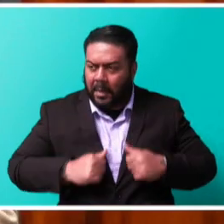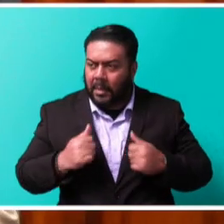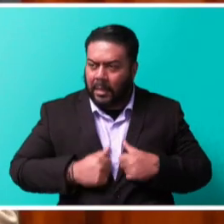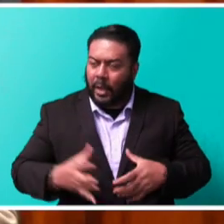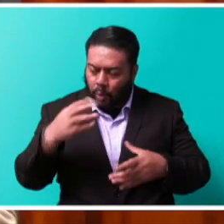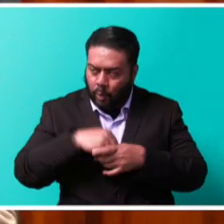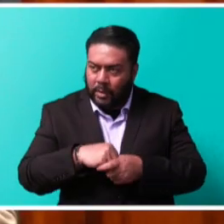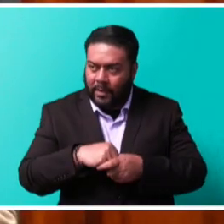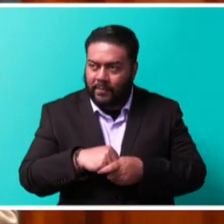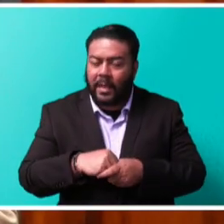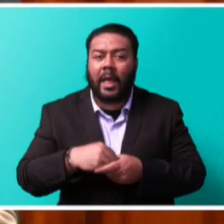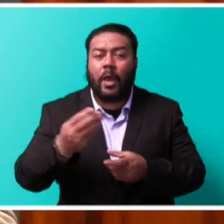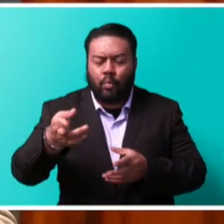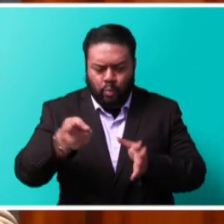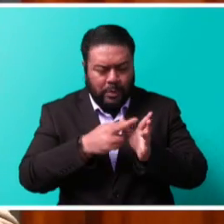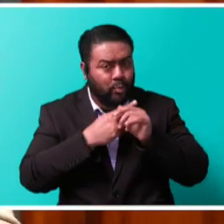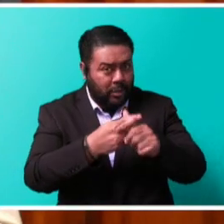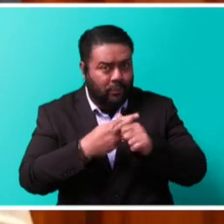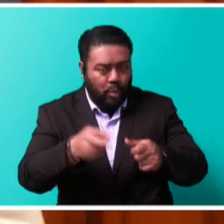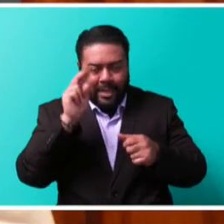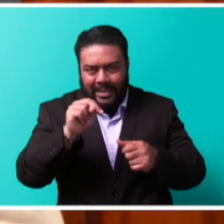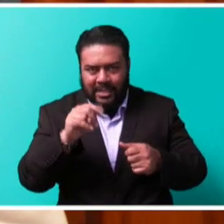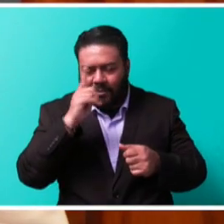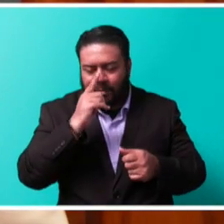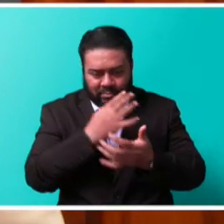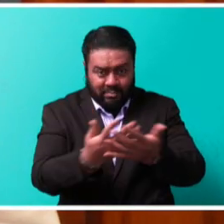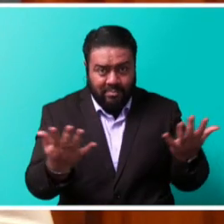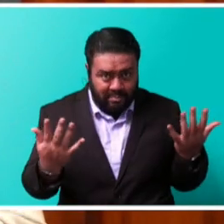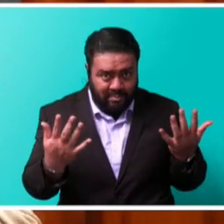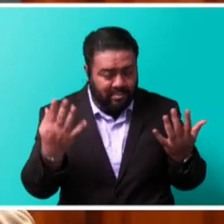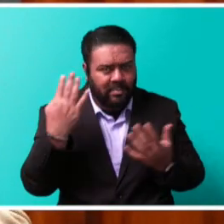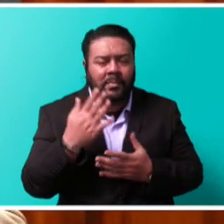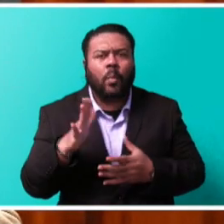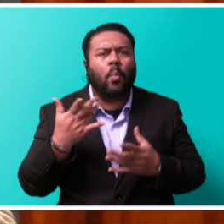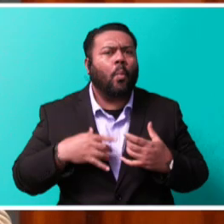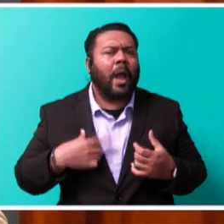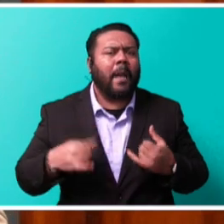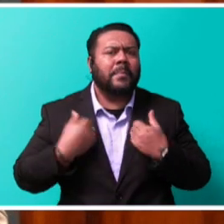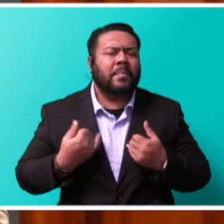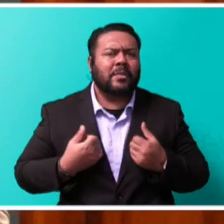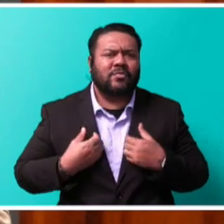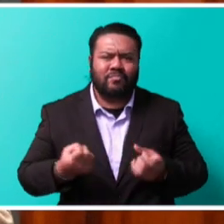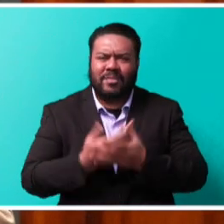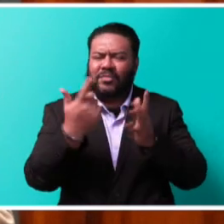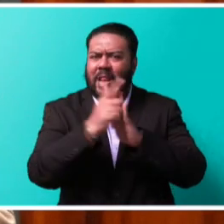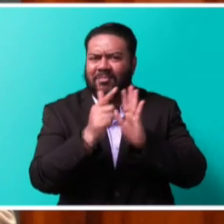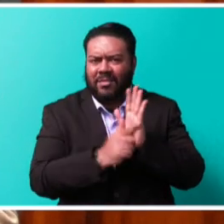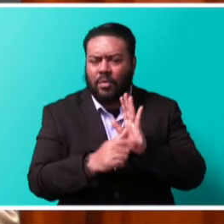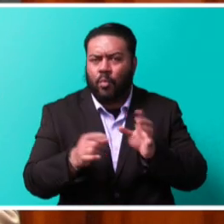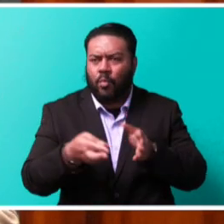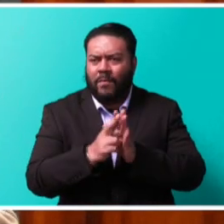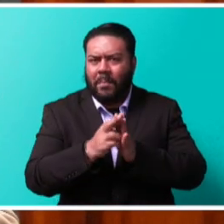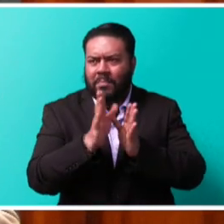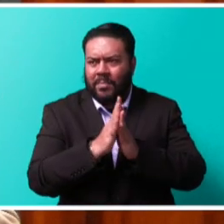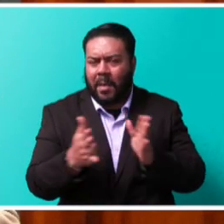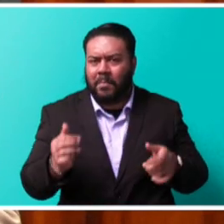inclusive, and responsive to the needs of the sector. Honorable Speaker, while implementation of such a major legislative reform